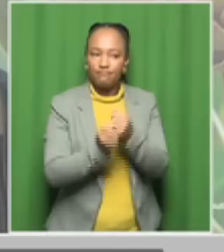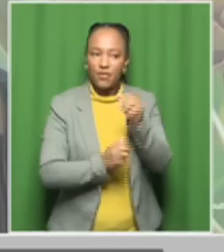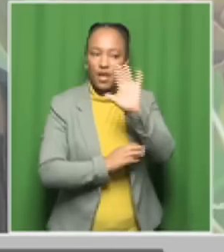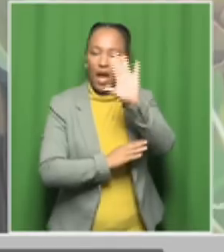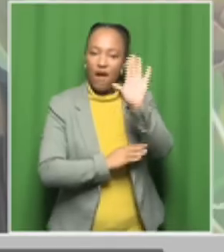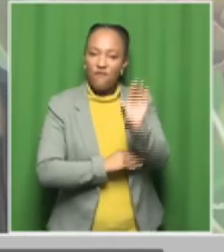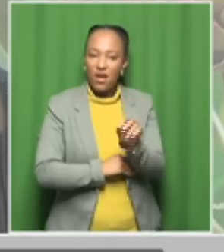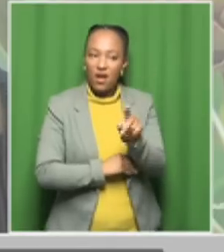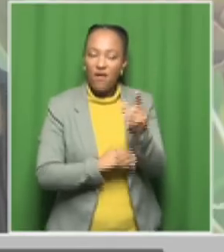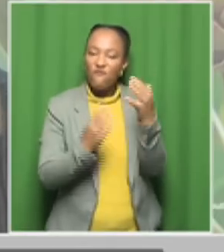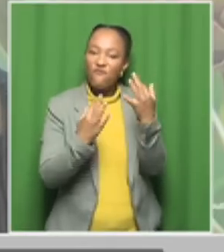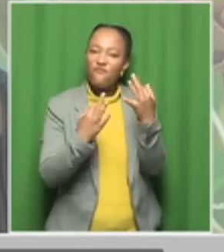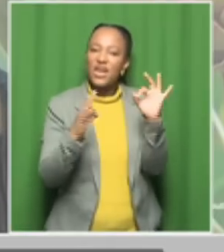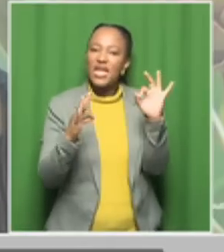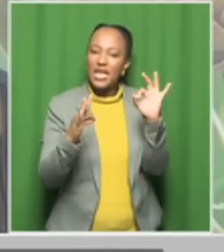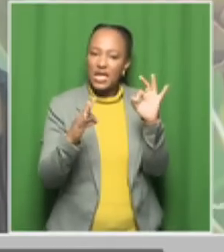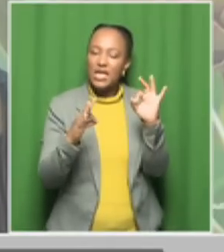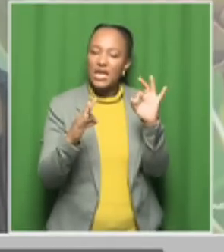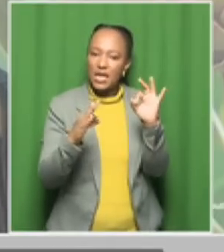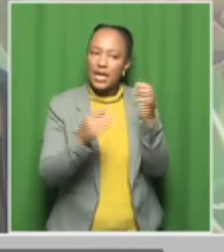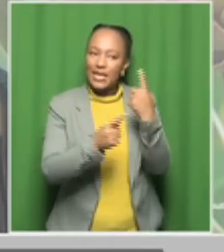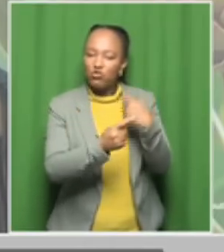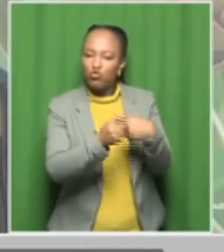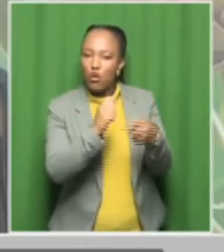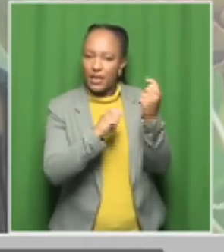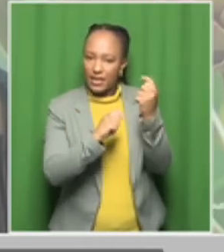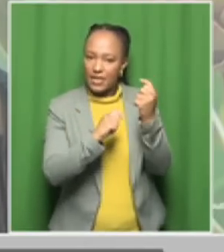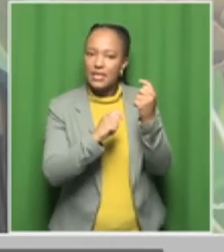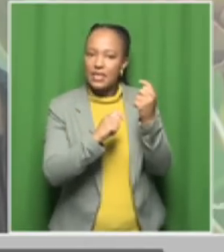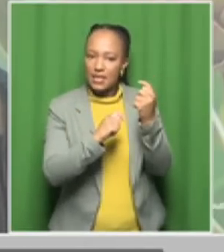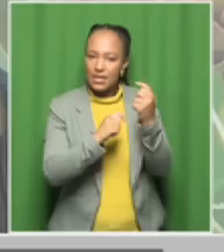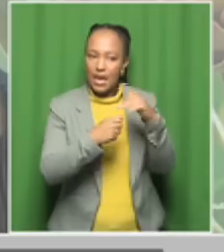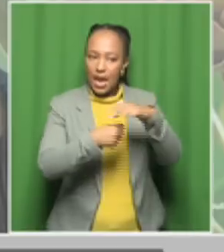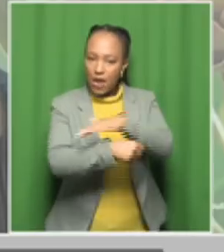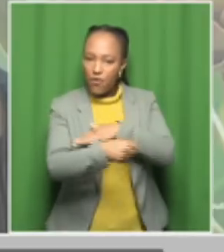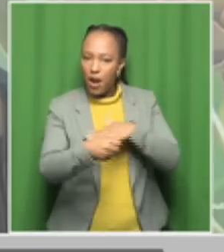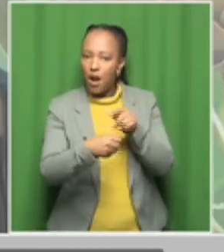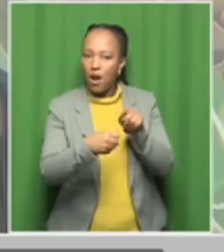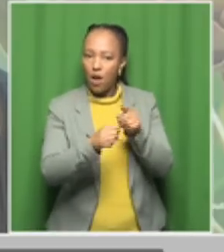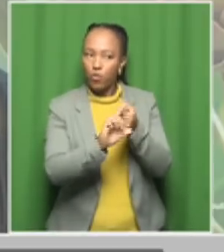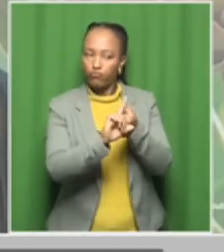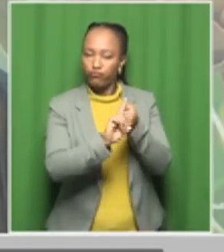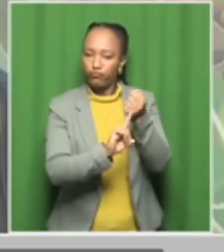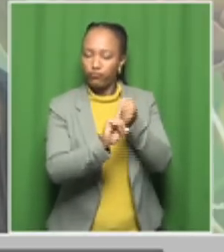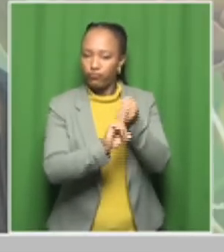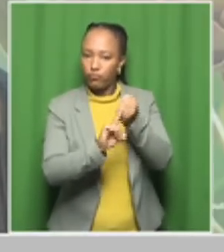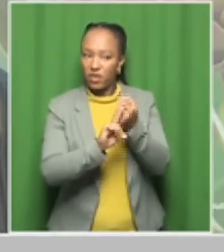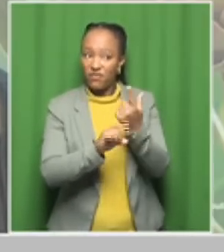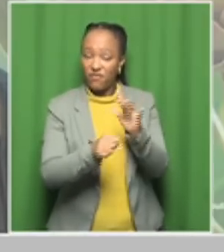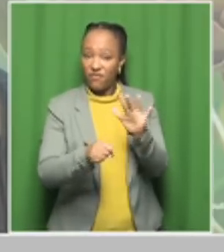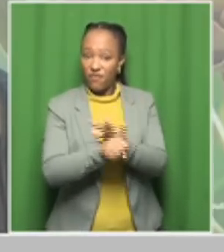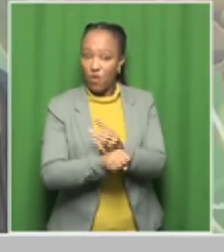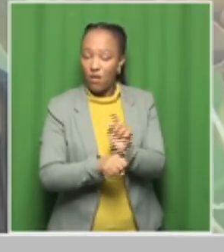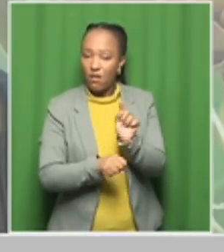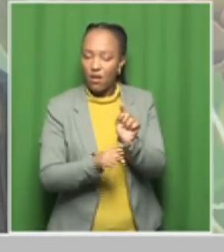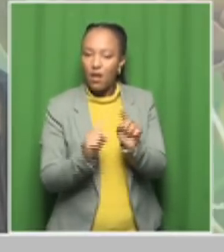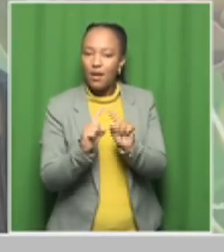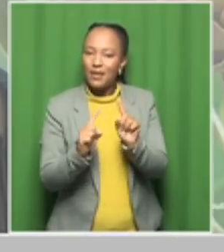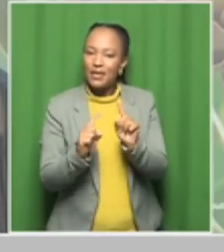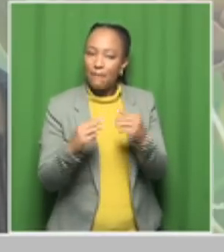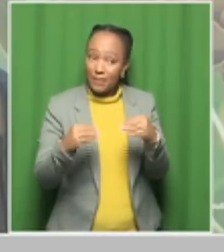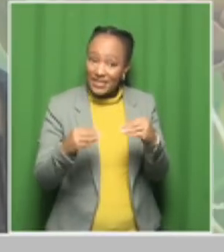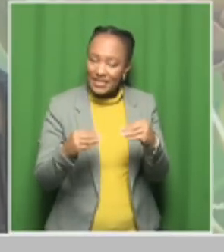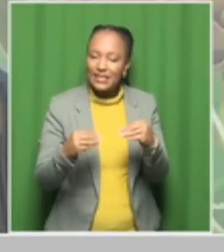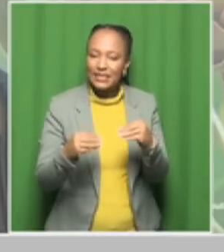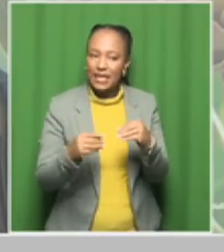Trade Area, which would be a game changer for the continent if it was fully implemented. So yes, trade is very important for us. We see